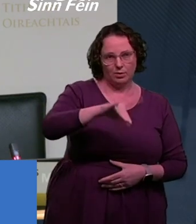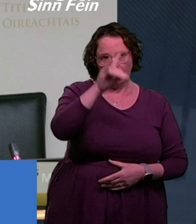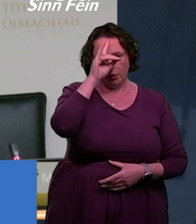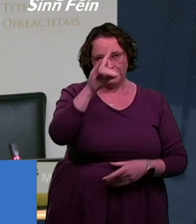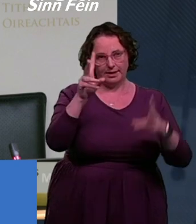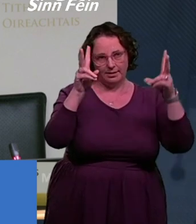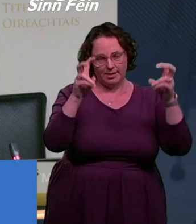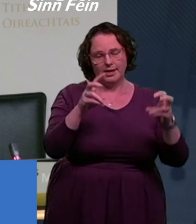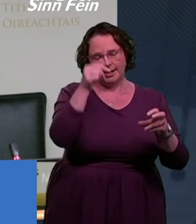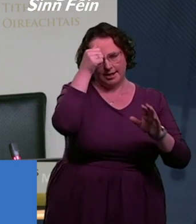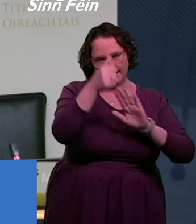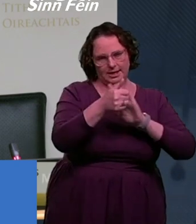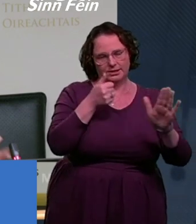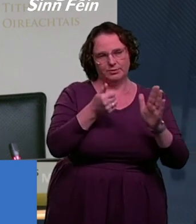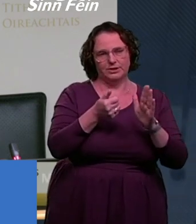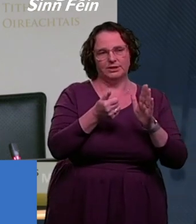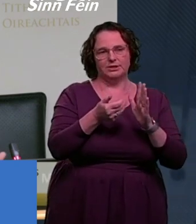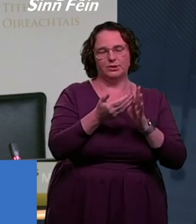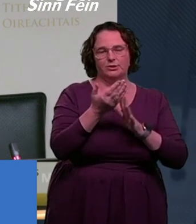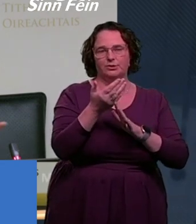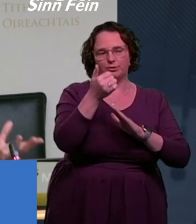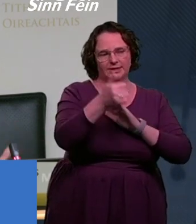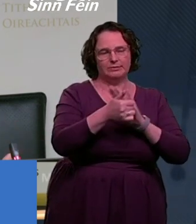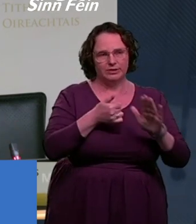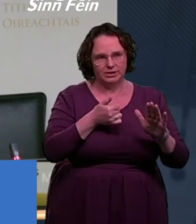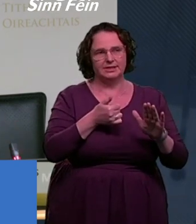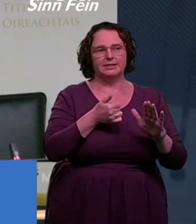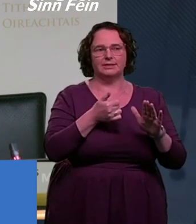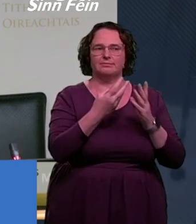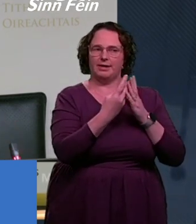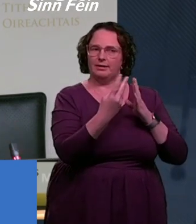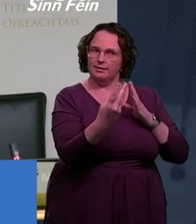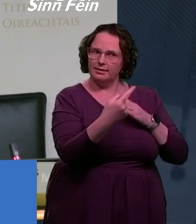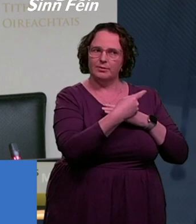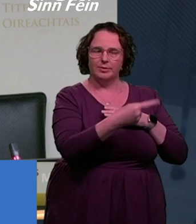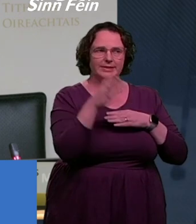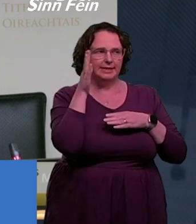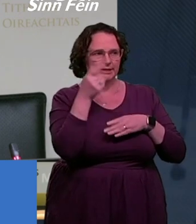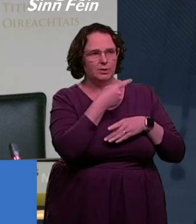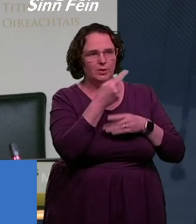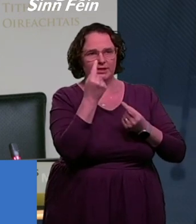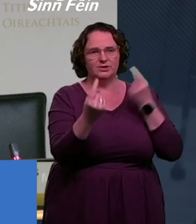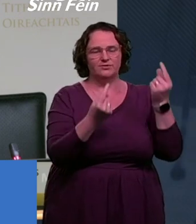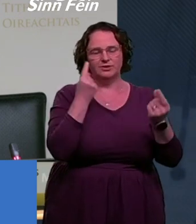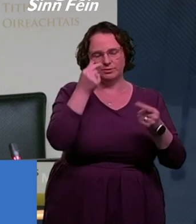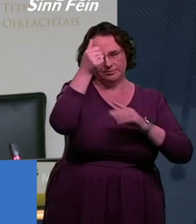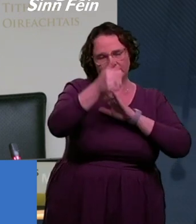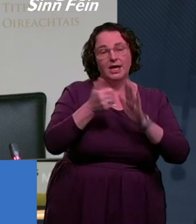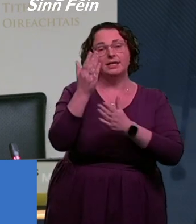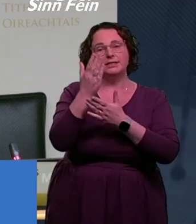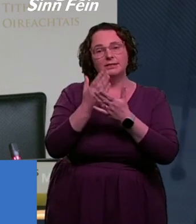by Experience panel will be able to bring, that we'll be able to listen to the voices of all of those individuals. For some individuals